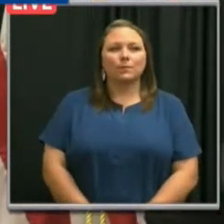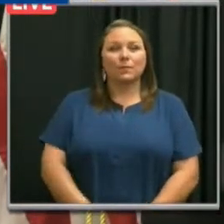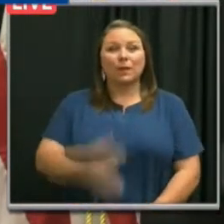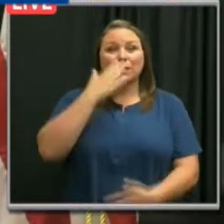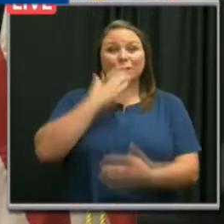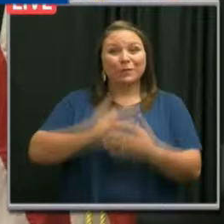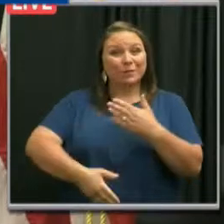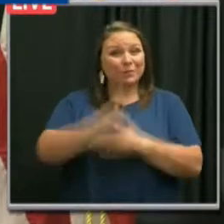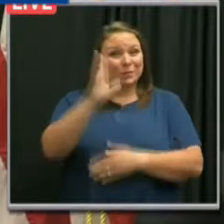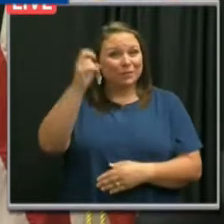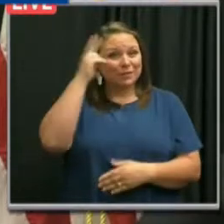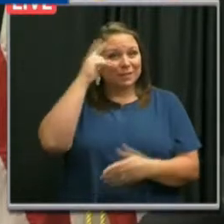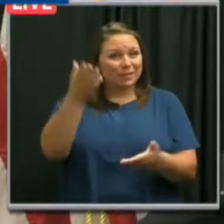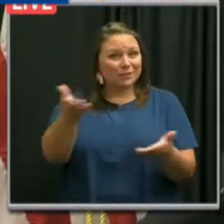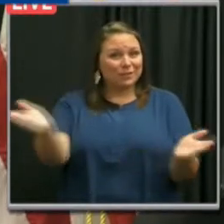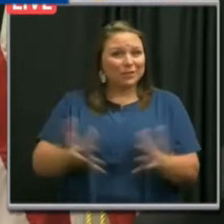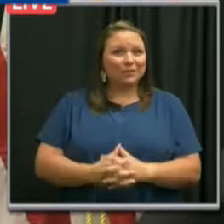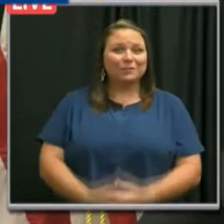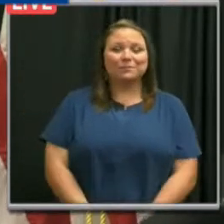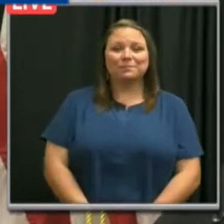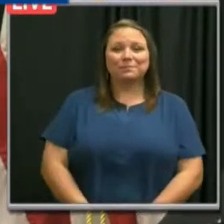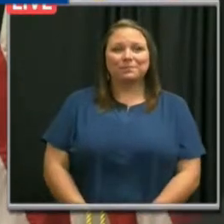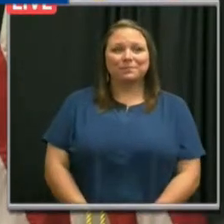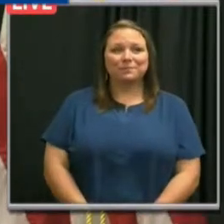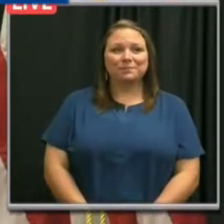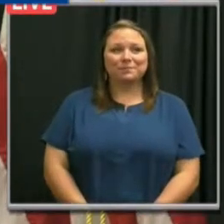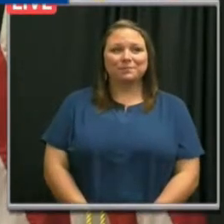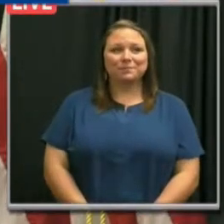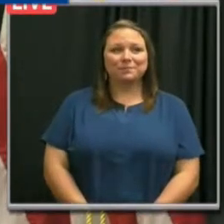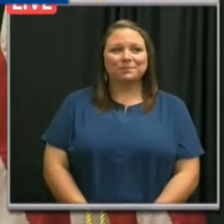Good morning, Nashville.